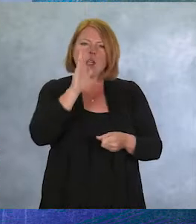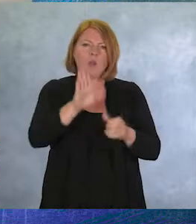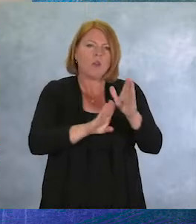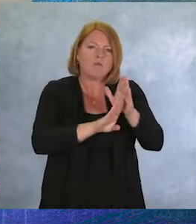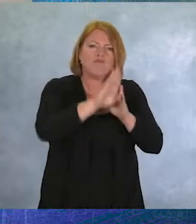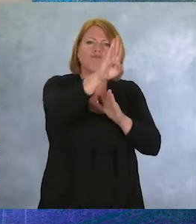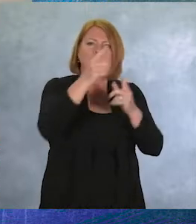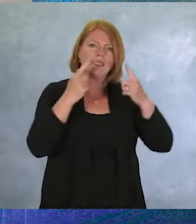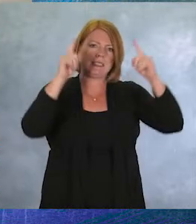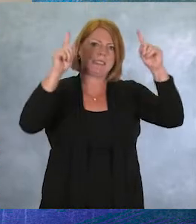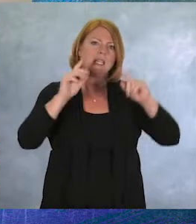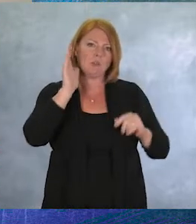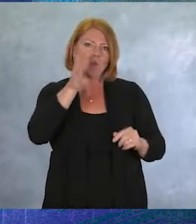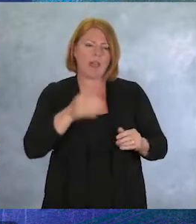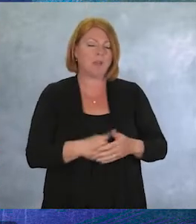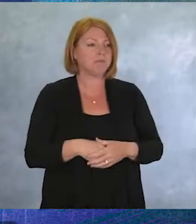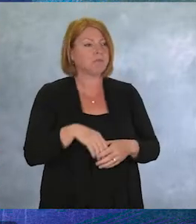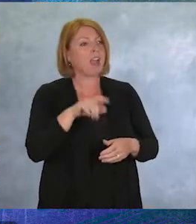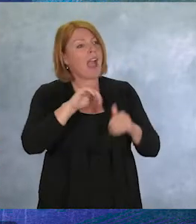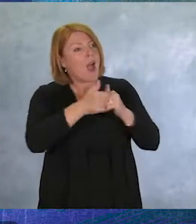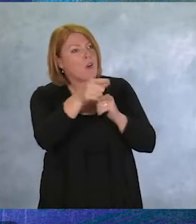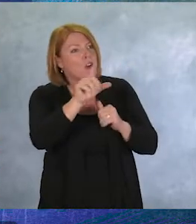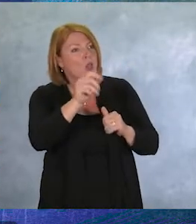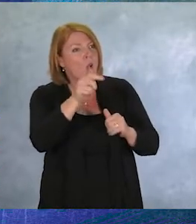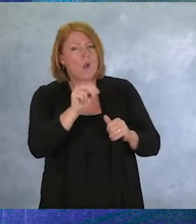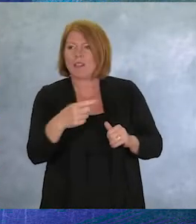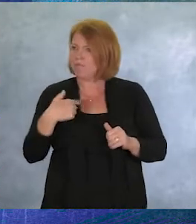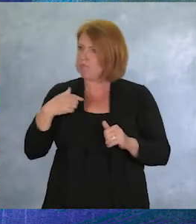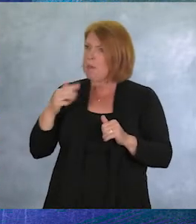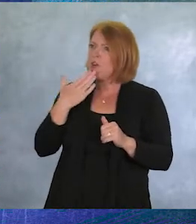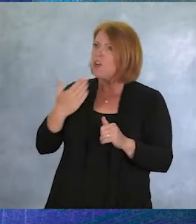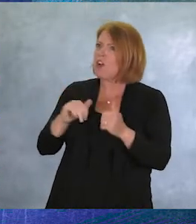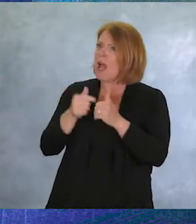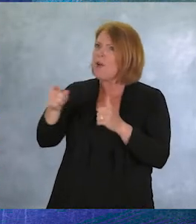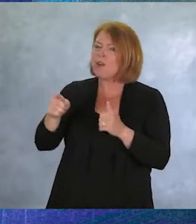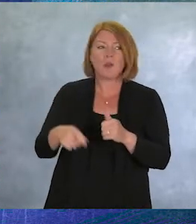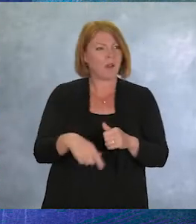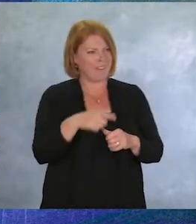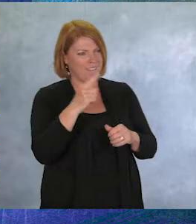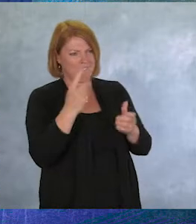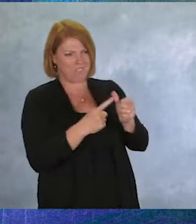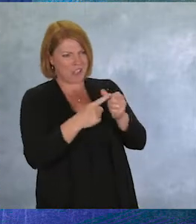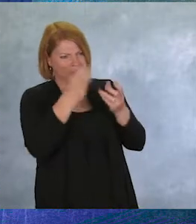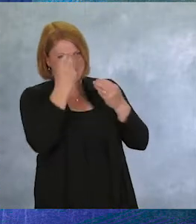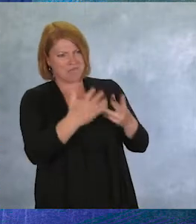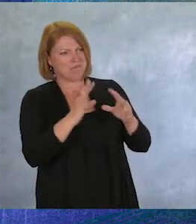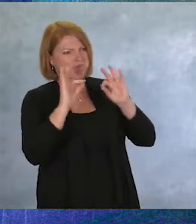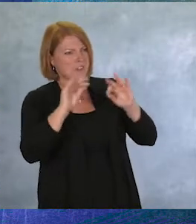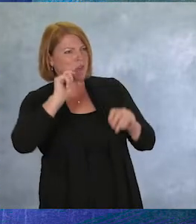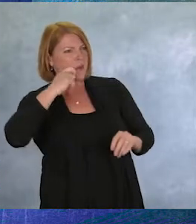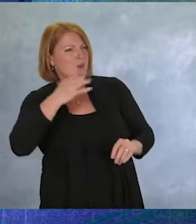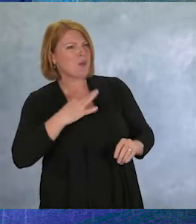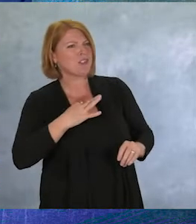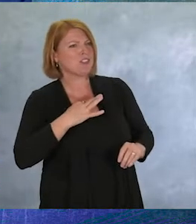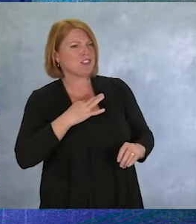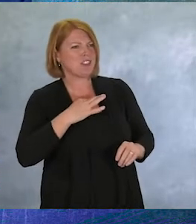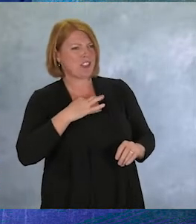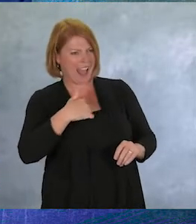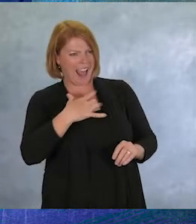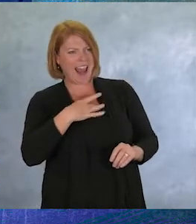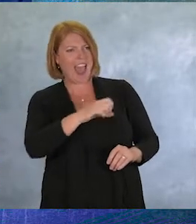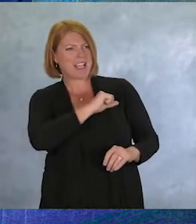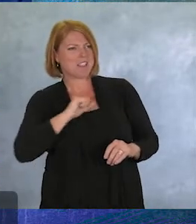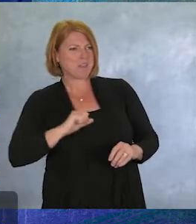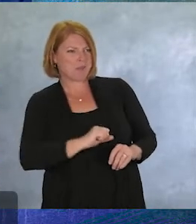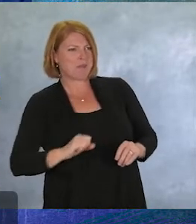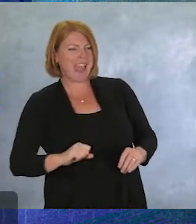successful. Hey, Logan, how are you? Doing good. How are you? I'm good. First of all, cool shirt. I like that. So I'm a big Superman